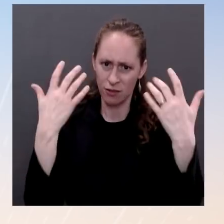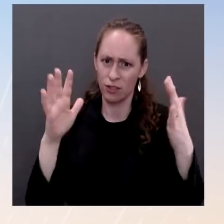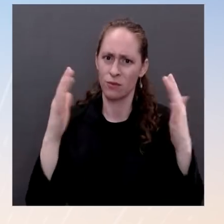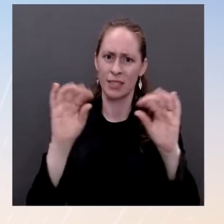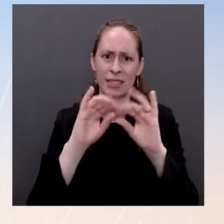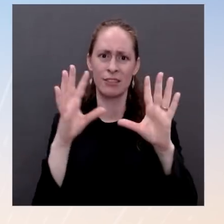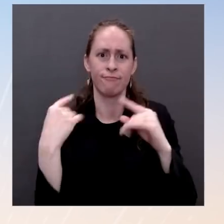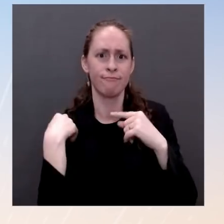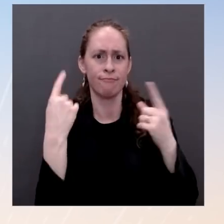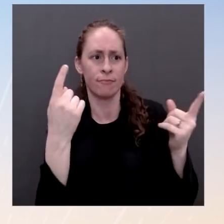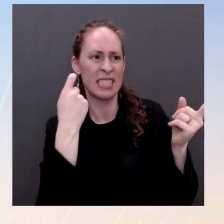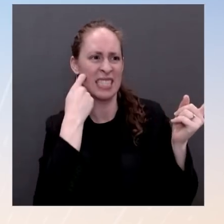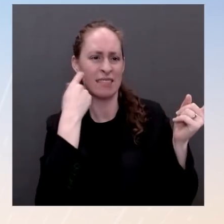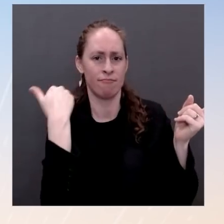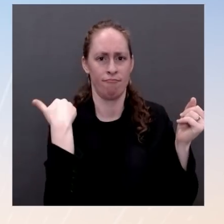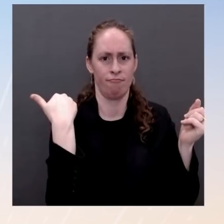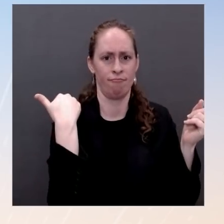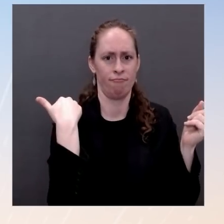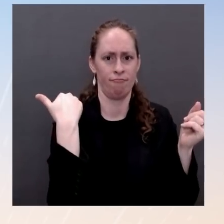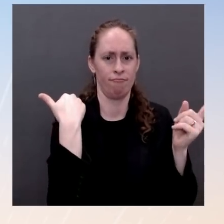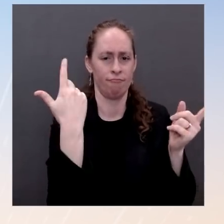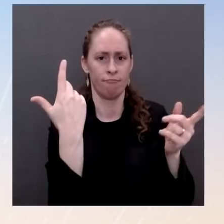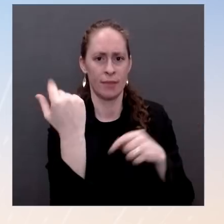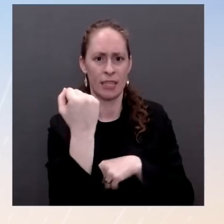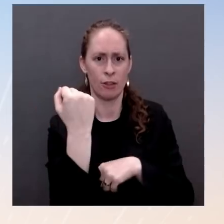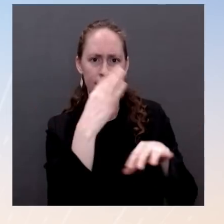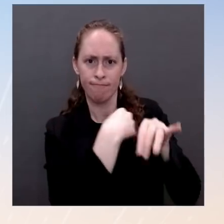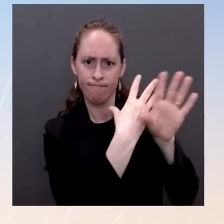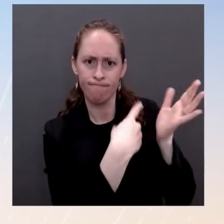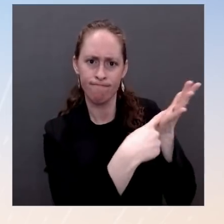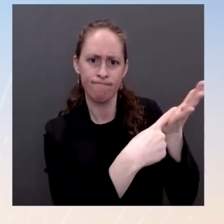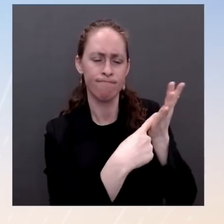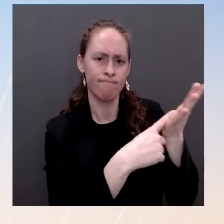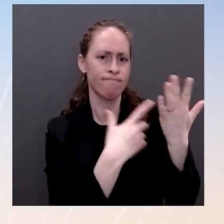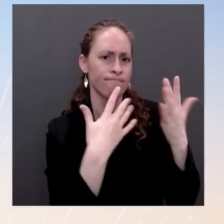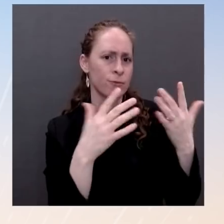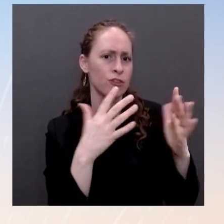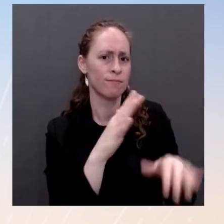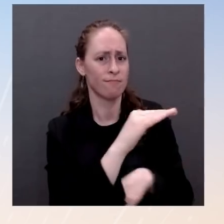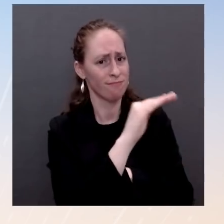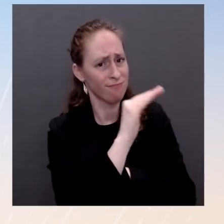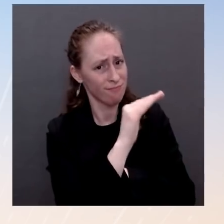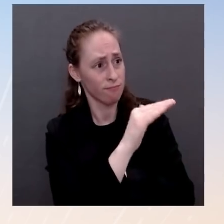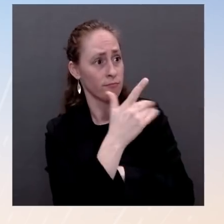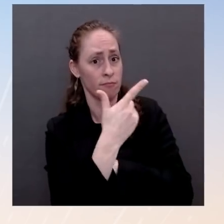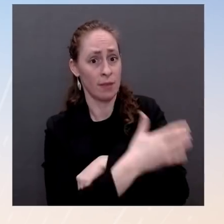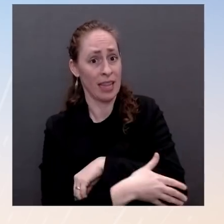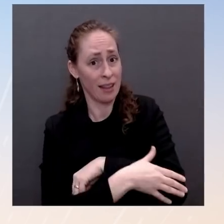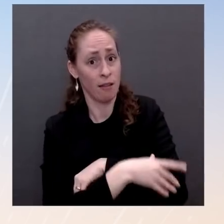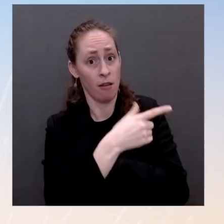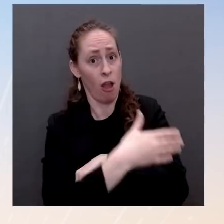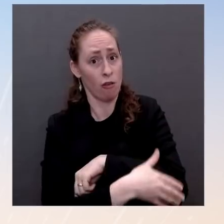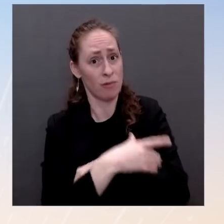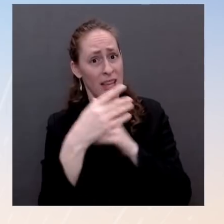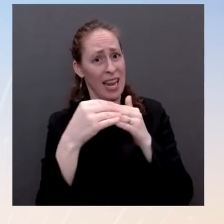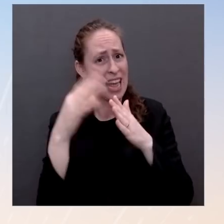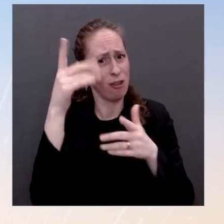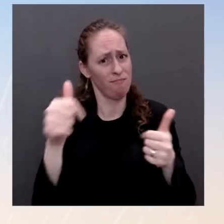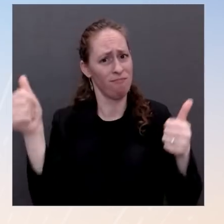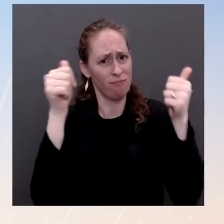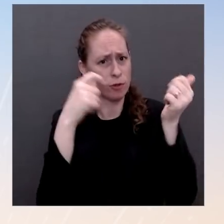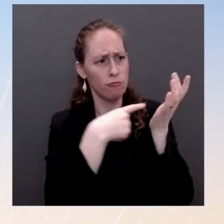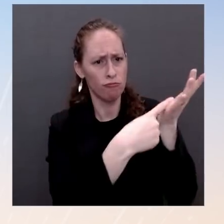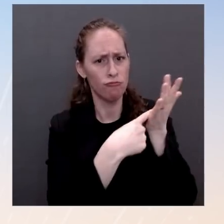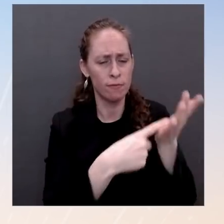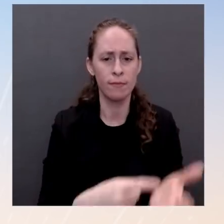leader-to-leader diplomacy, but I don't have a prediction of a next engagement at this point in time. And what about how do you define success? I didn't get to that last part of